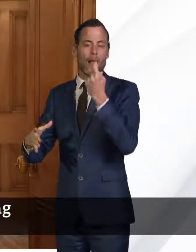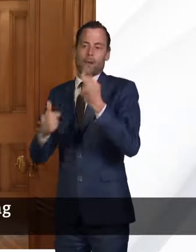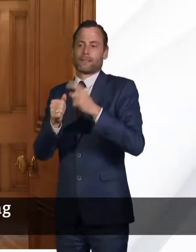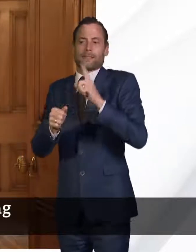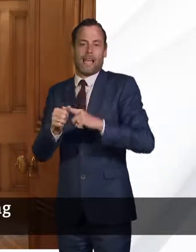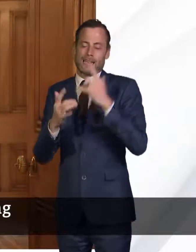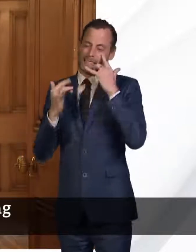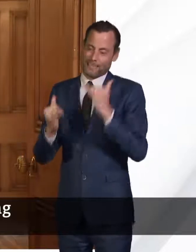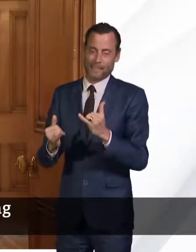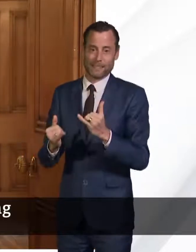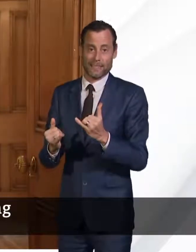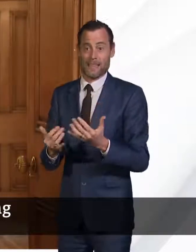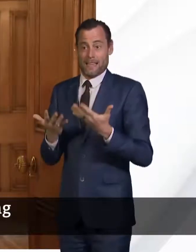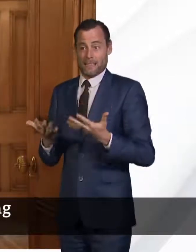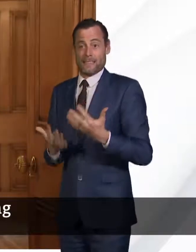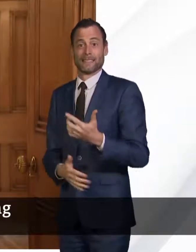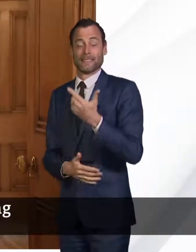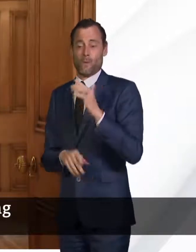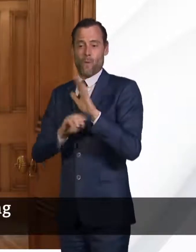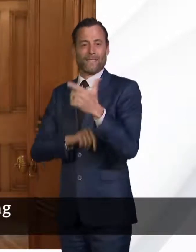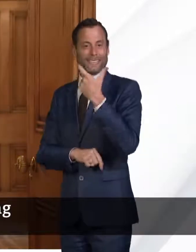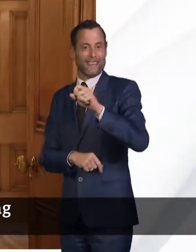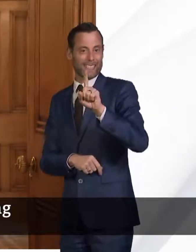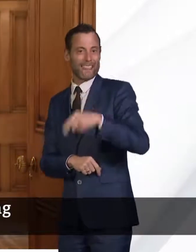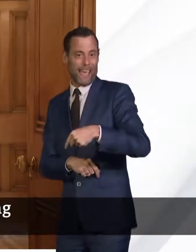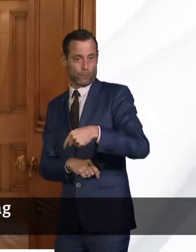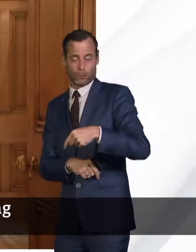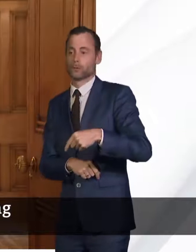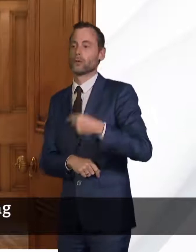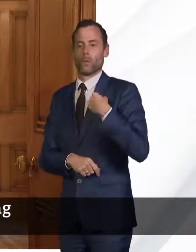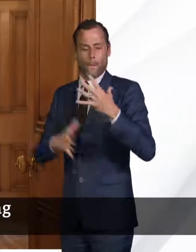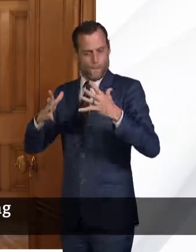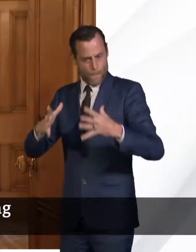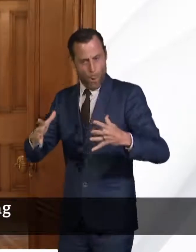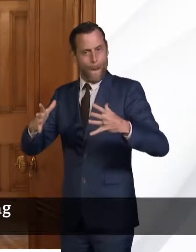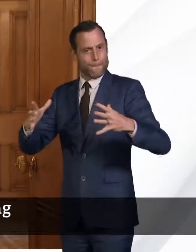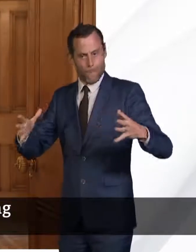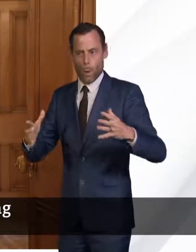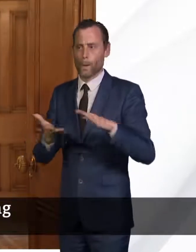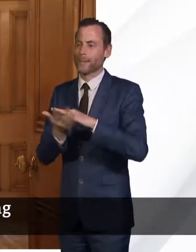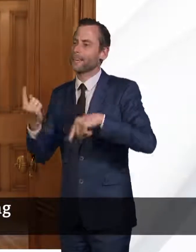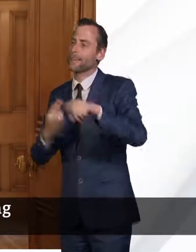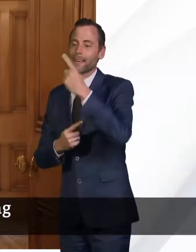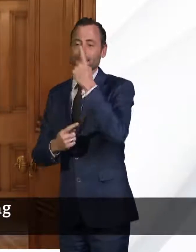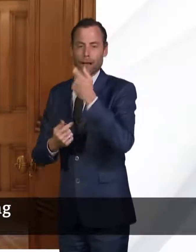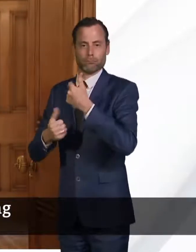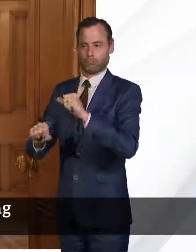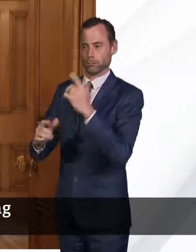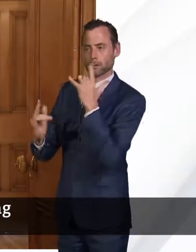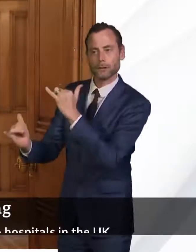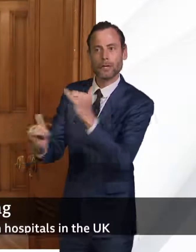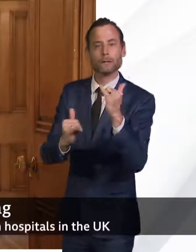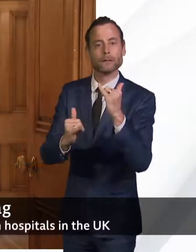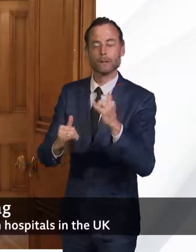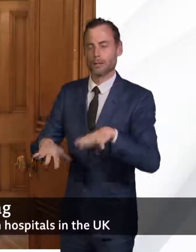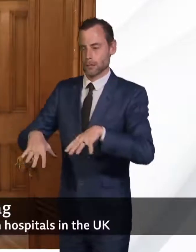73,400. And this has allowed us progressively to expand access to testing. We started with hospital